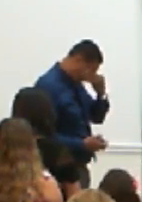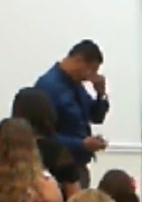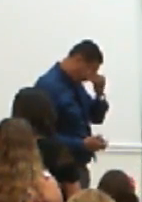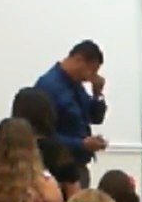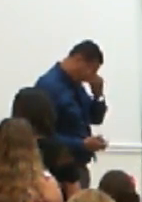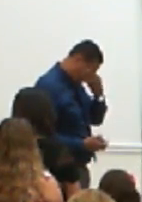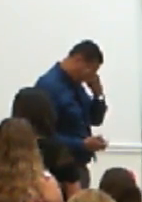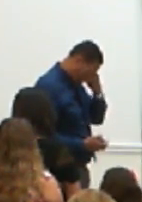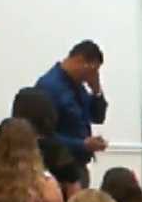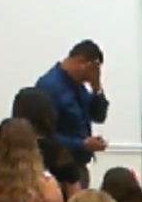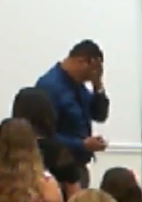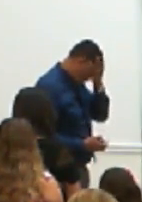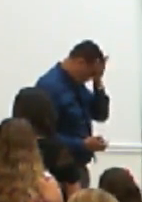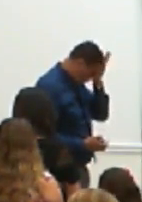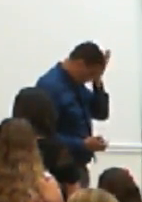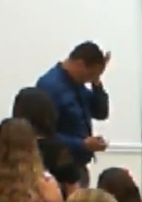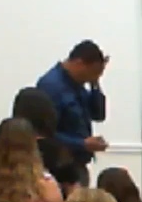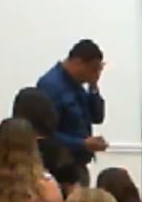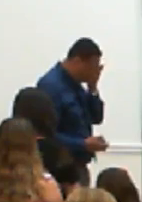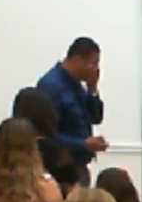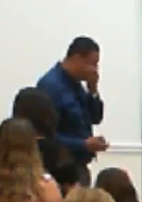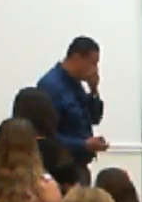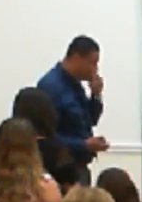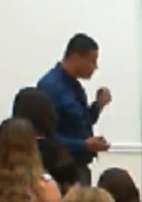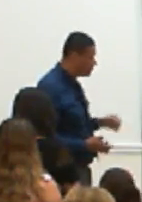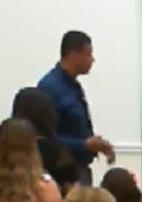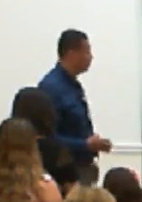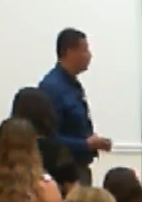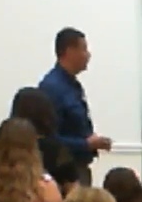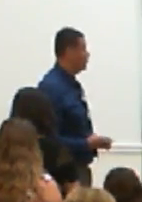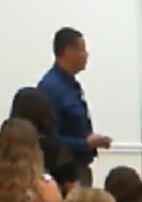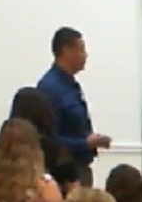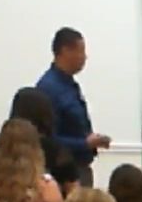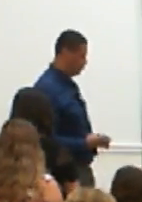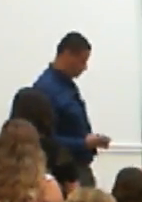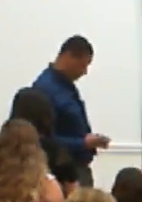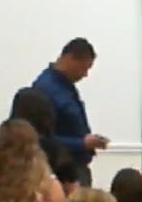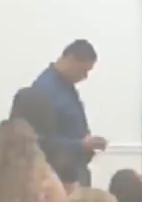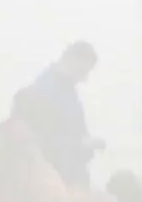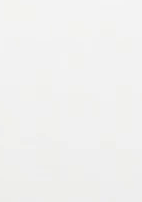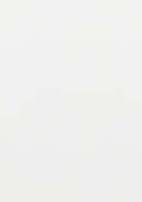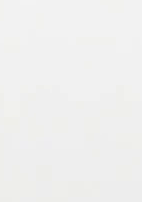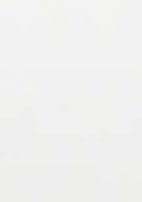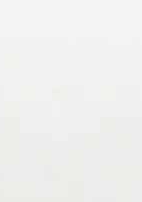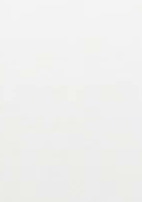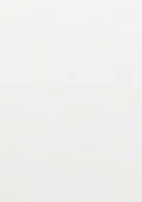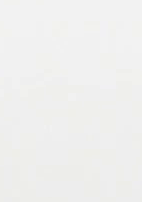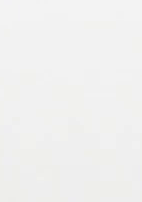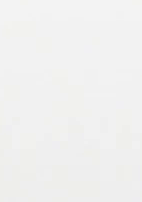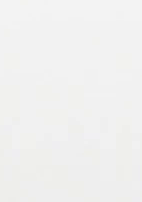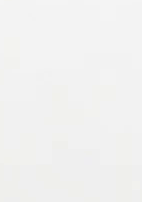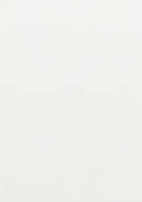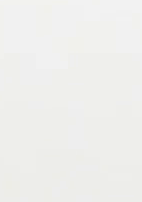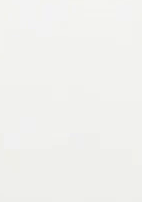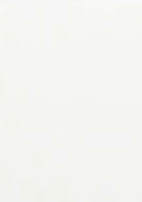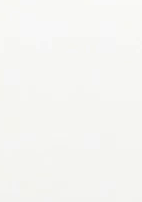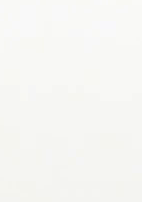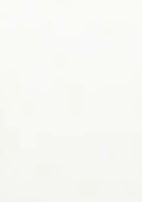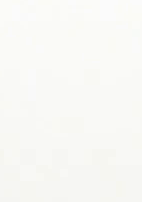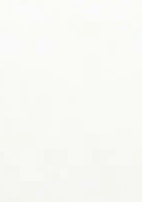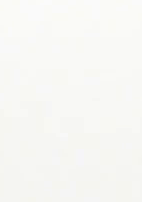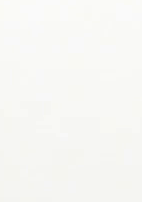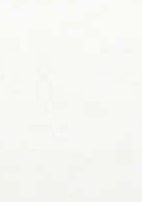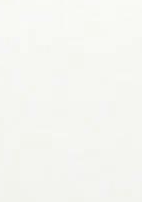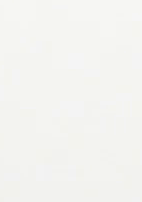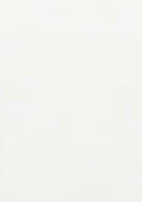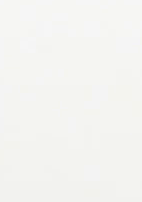the praises, for the praise group. In the name of Jesus, amen. Lord, we bless your name for one